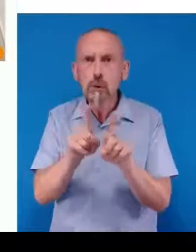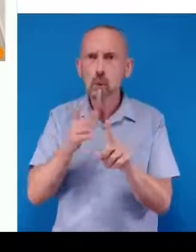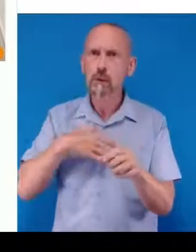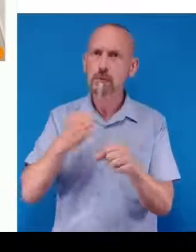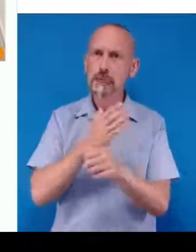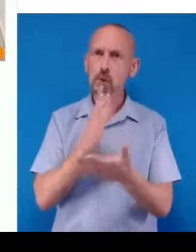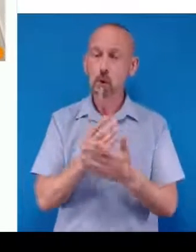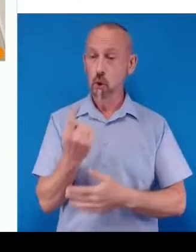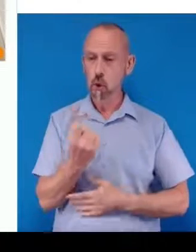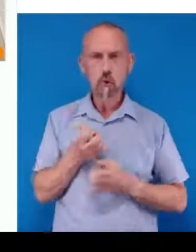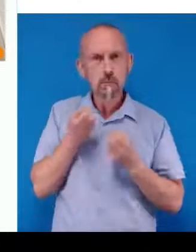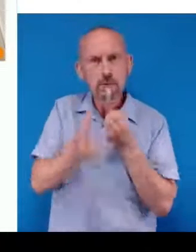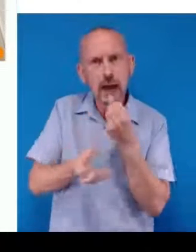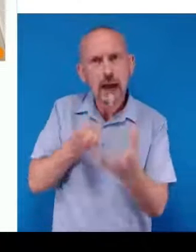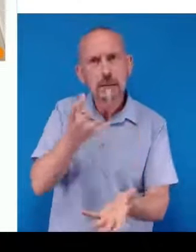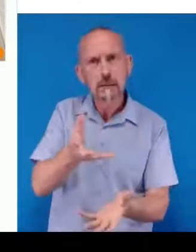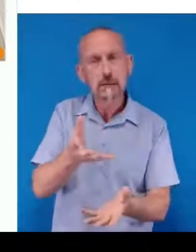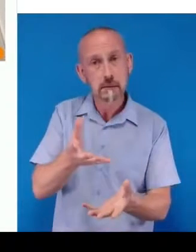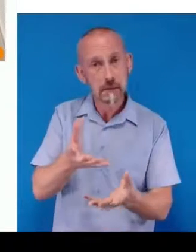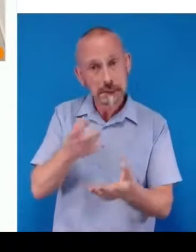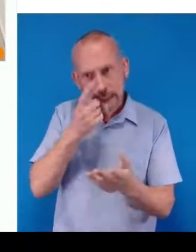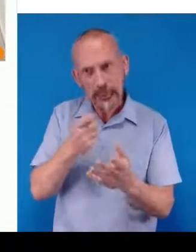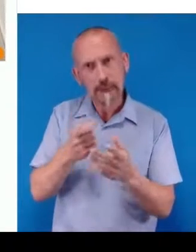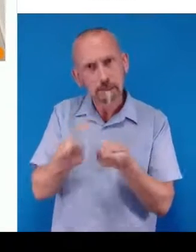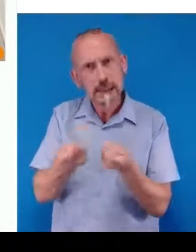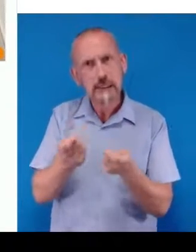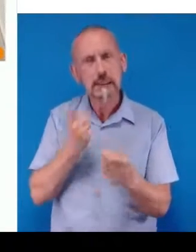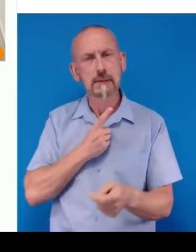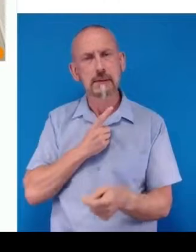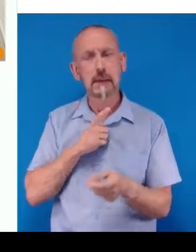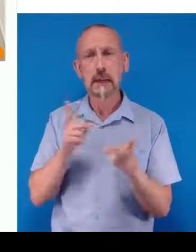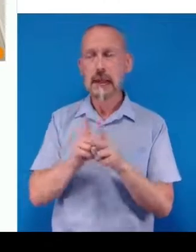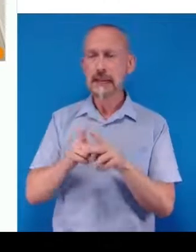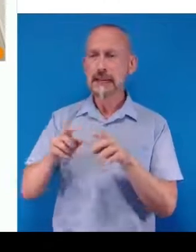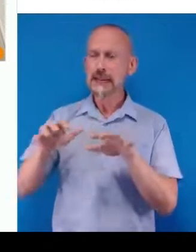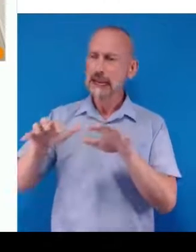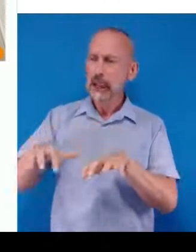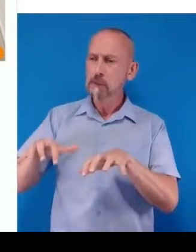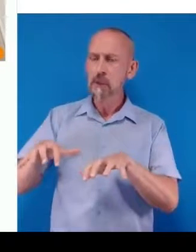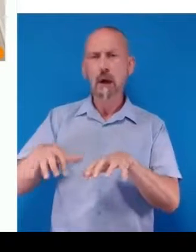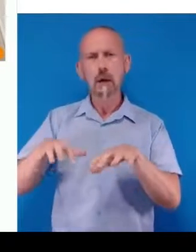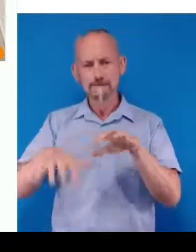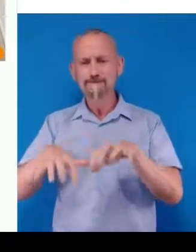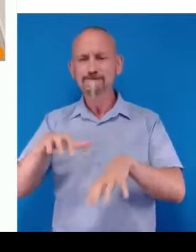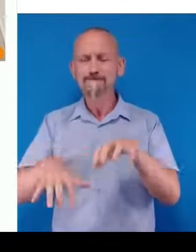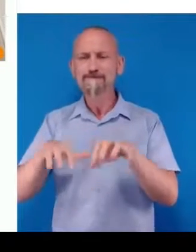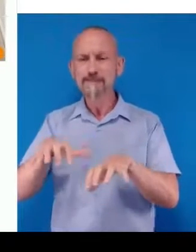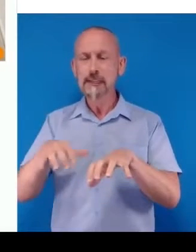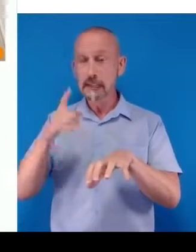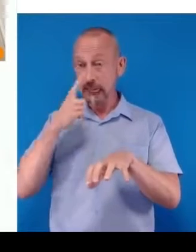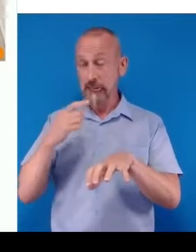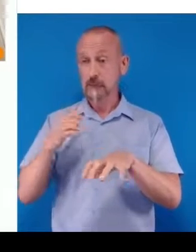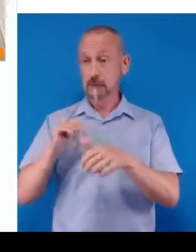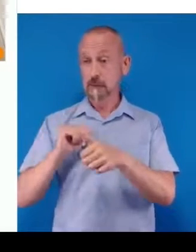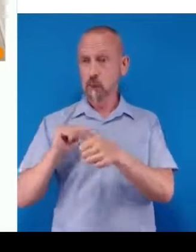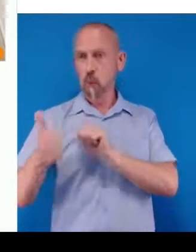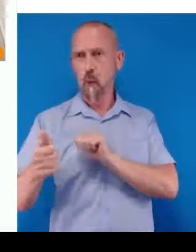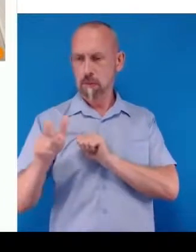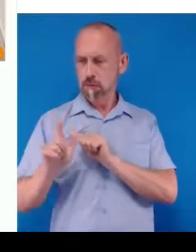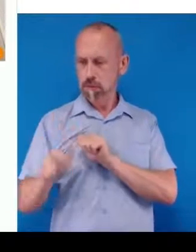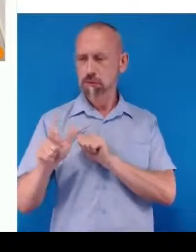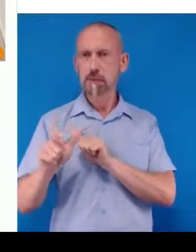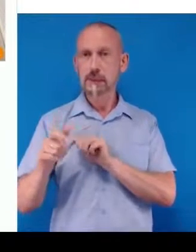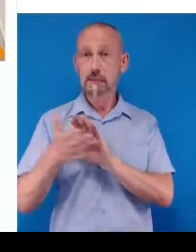own changeovers really easily. You know, they're not guessing when the other person has stopped. they have an alert which says they're now the